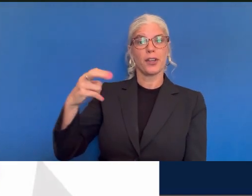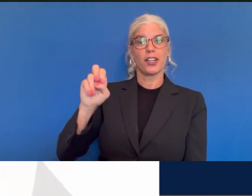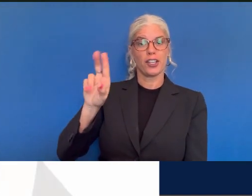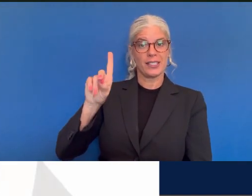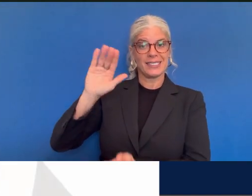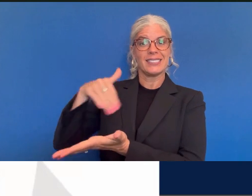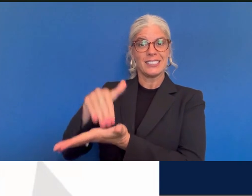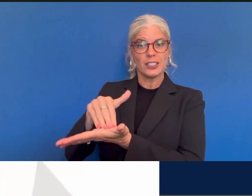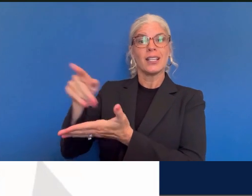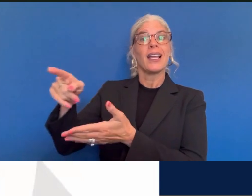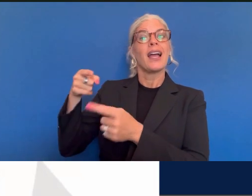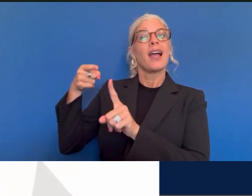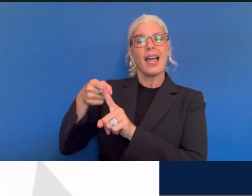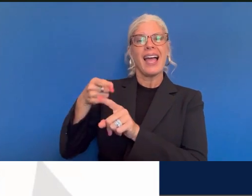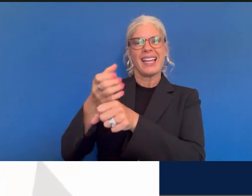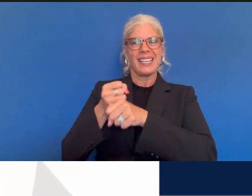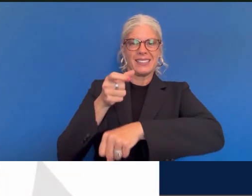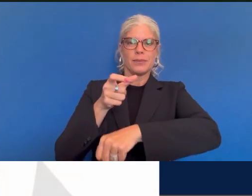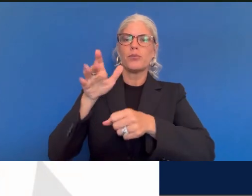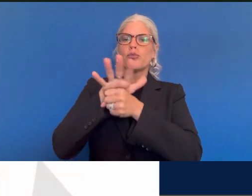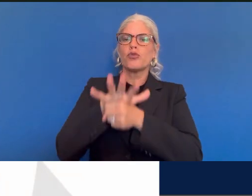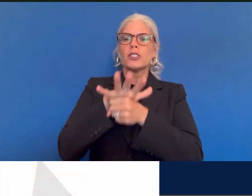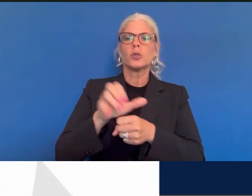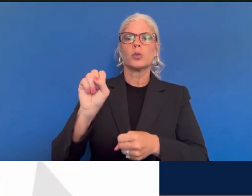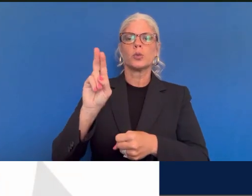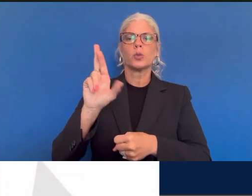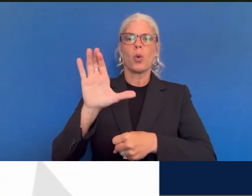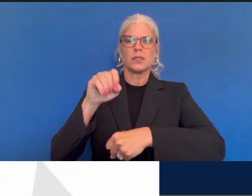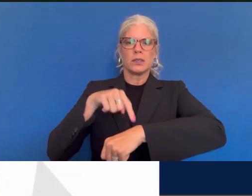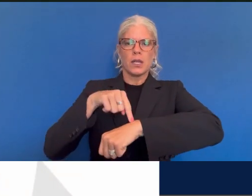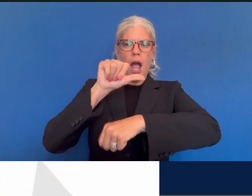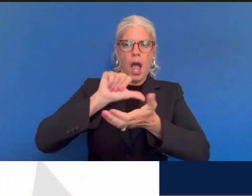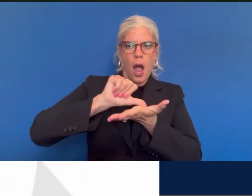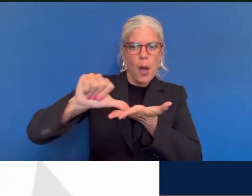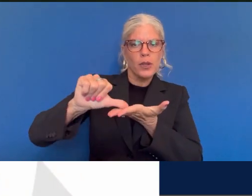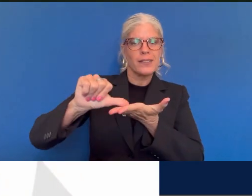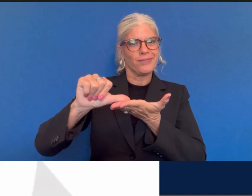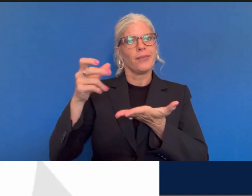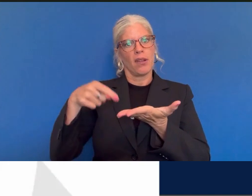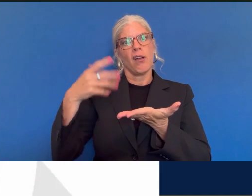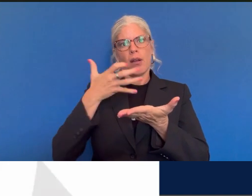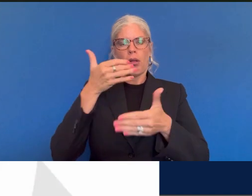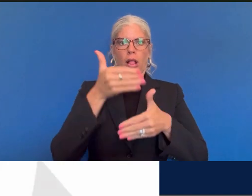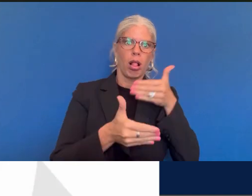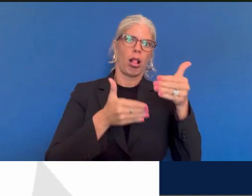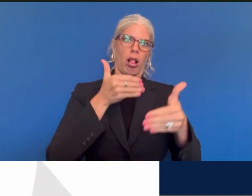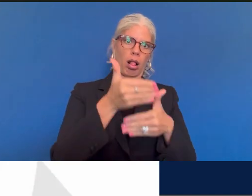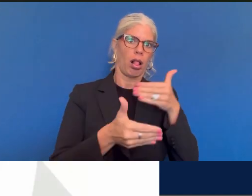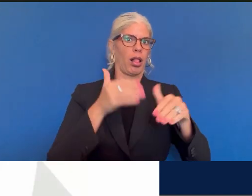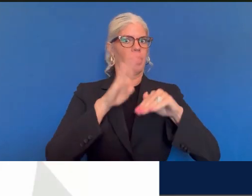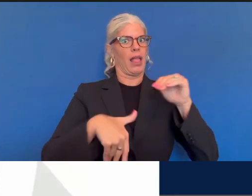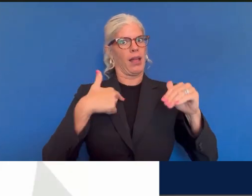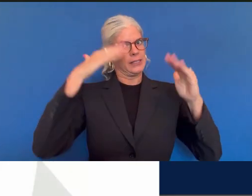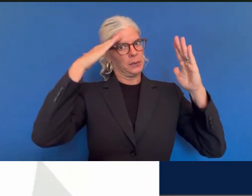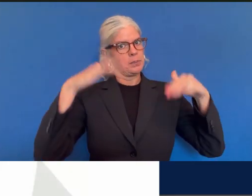So interestingly enough, my connection to Dr. Dunbar is I went down to the Shepherd